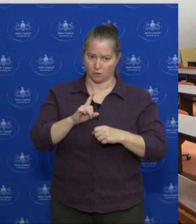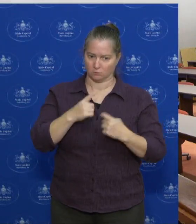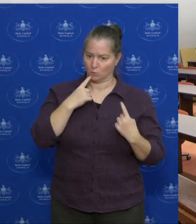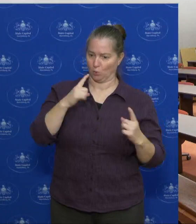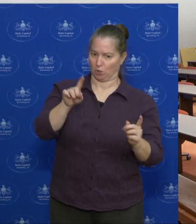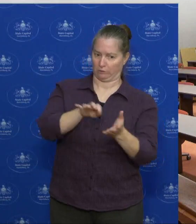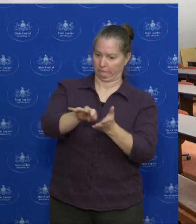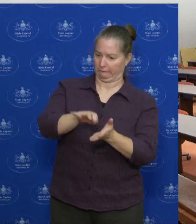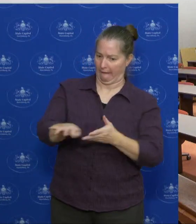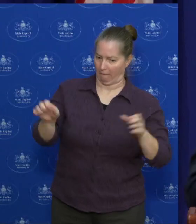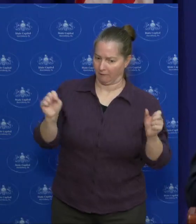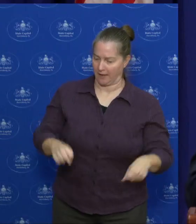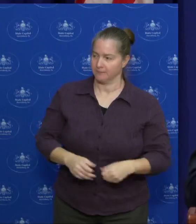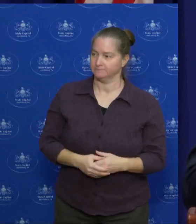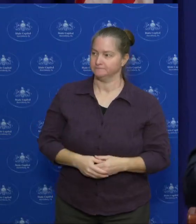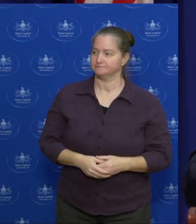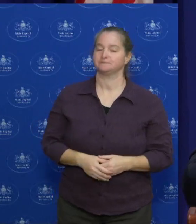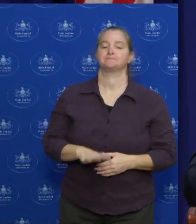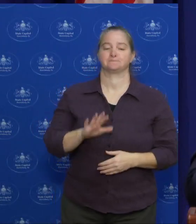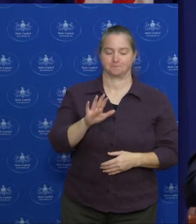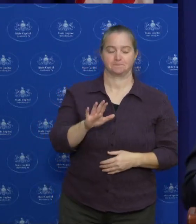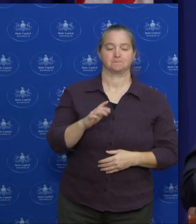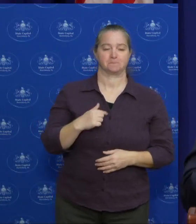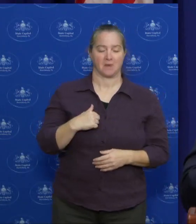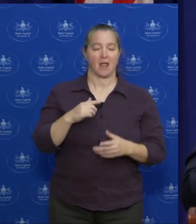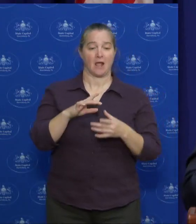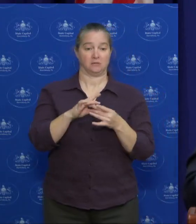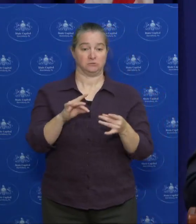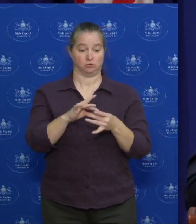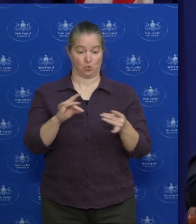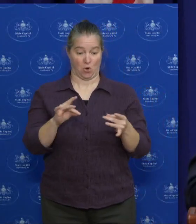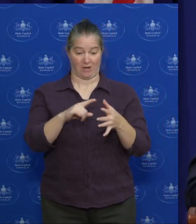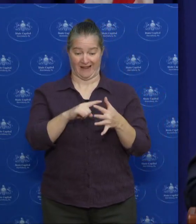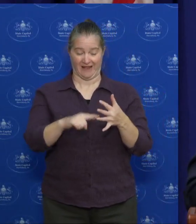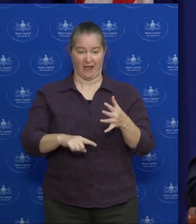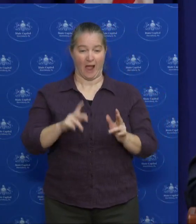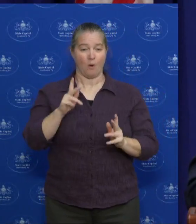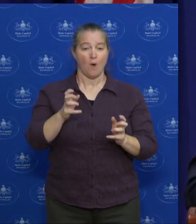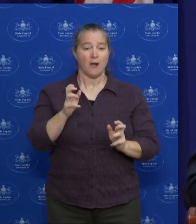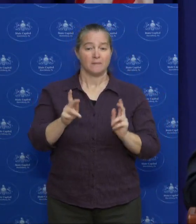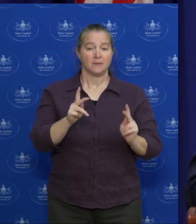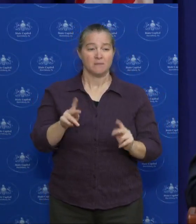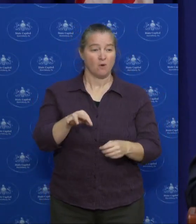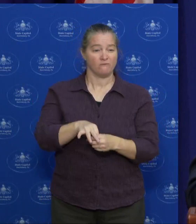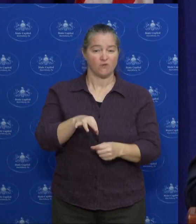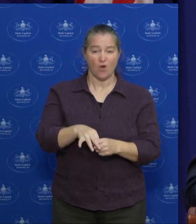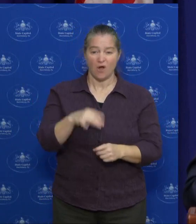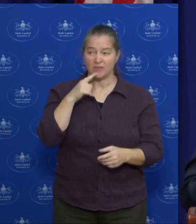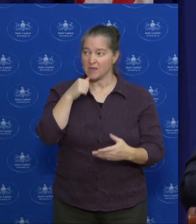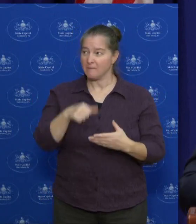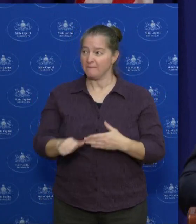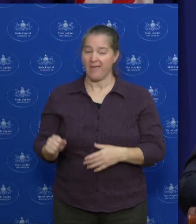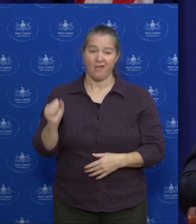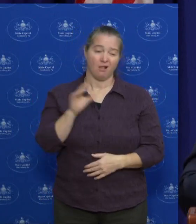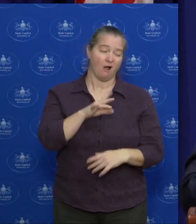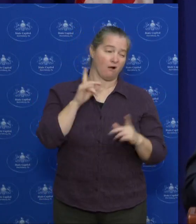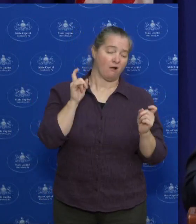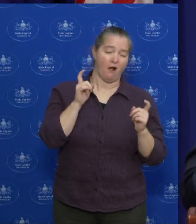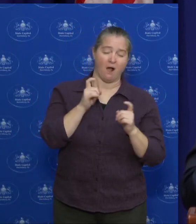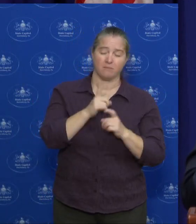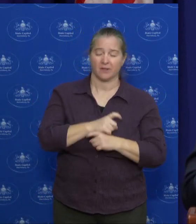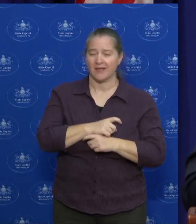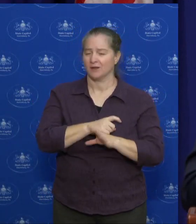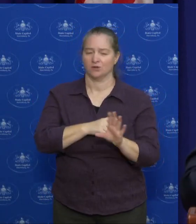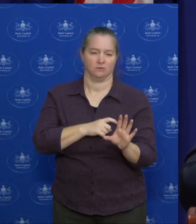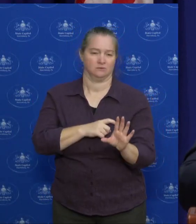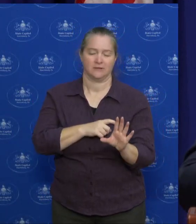I think, the number of stories and things about this, I don't want voters to have the impression that voting by mail is a complicated process.